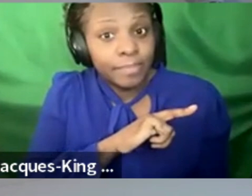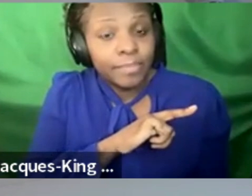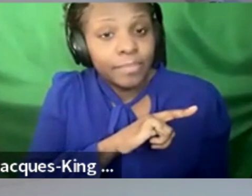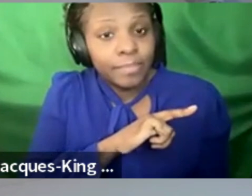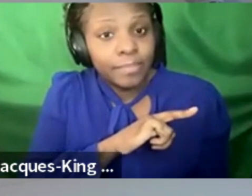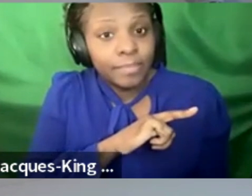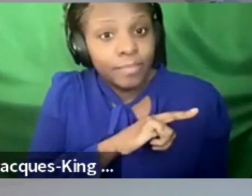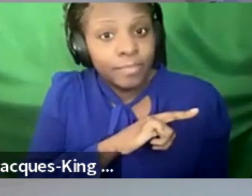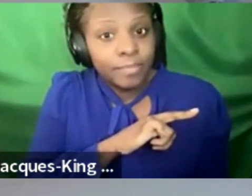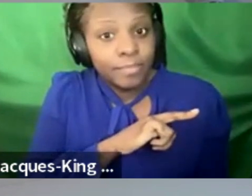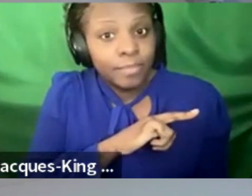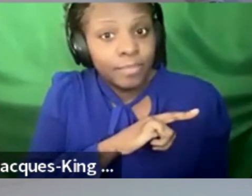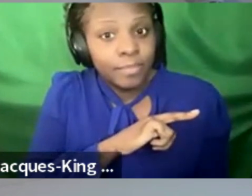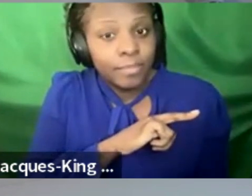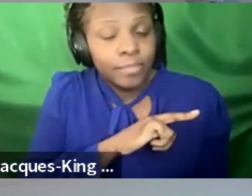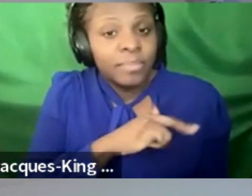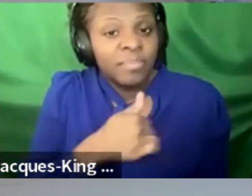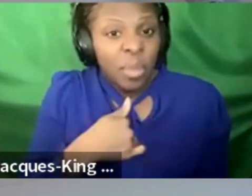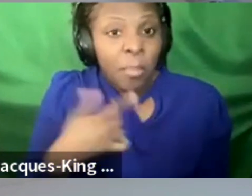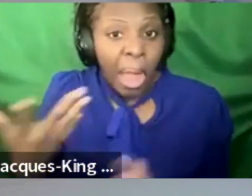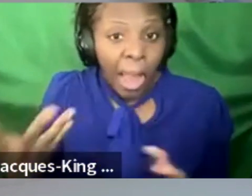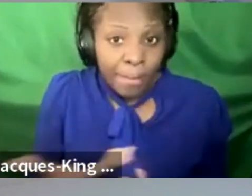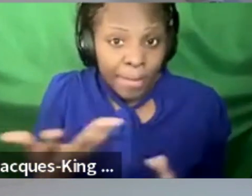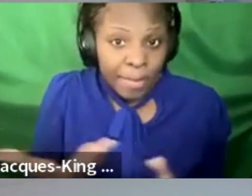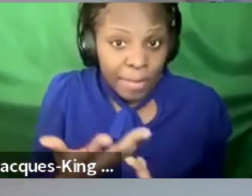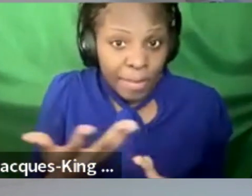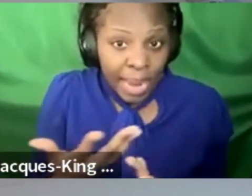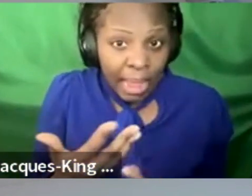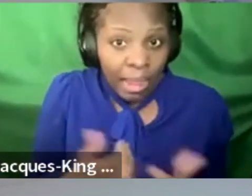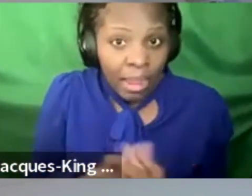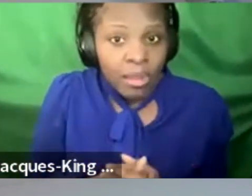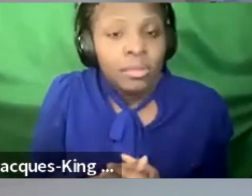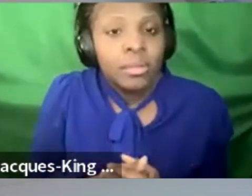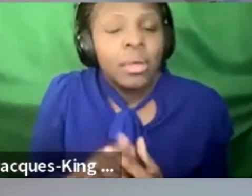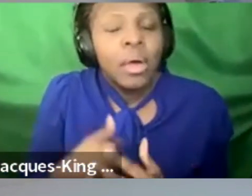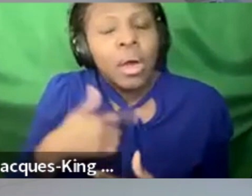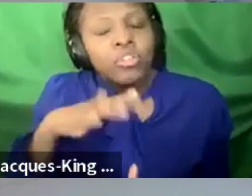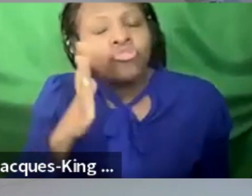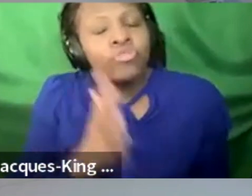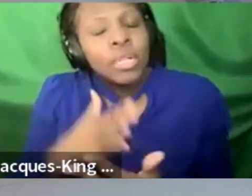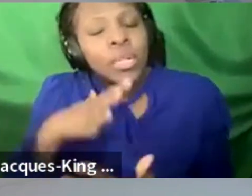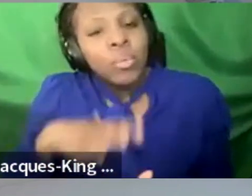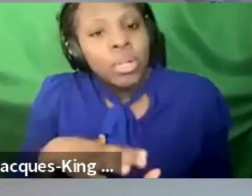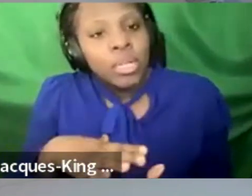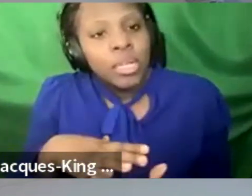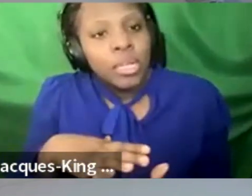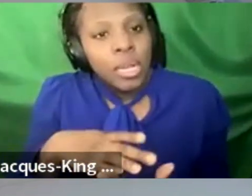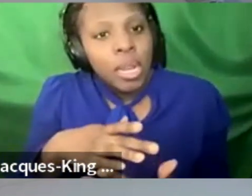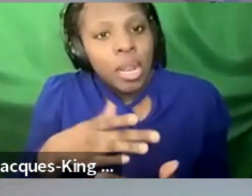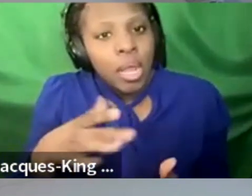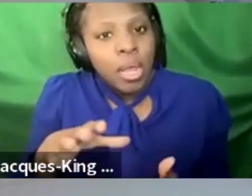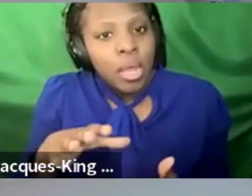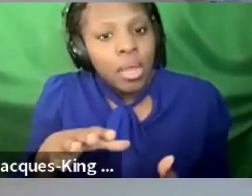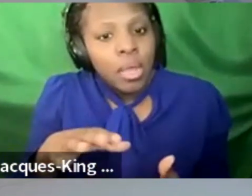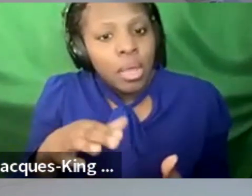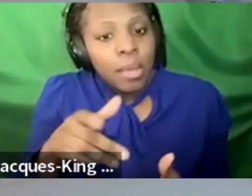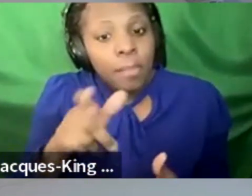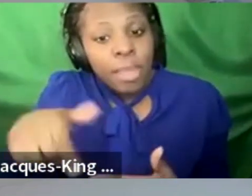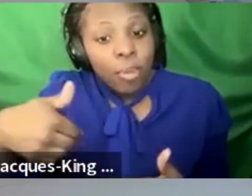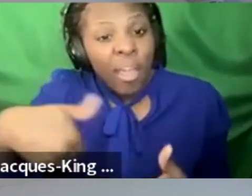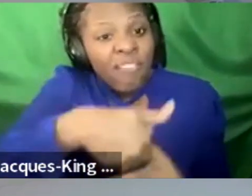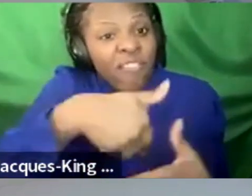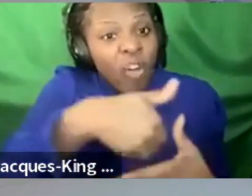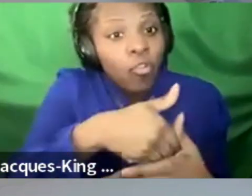with my much ado about having the Shrew project, I really wanted all the participants to be from working class